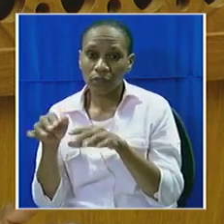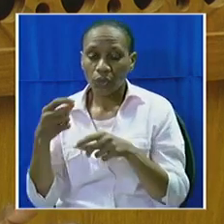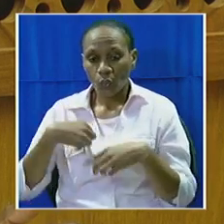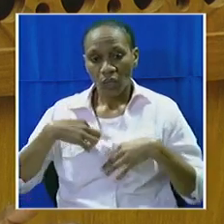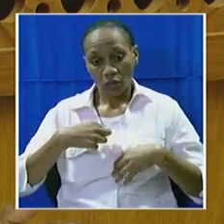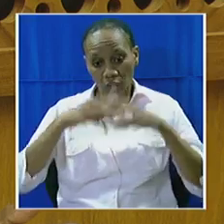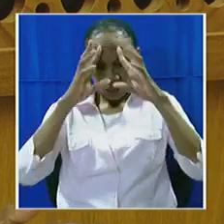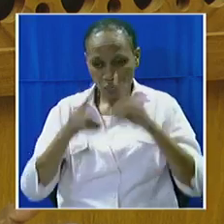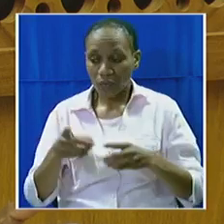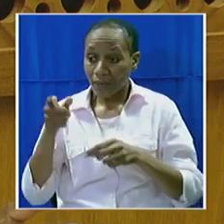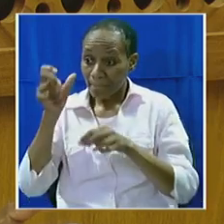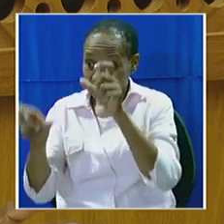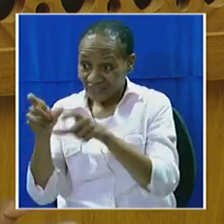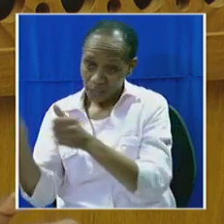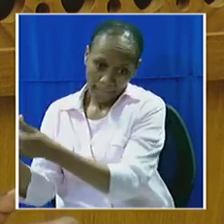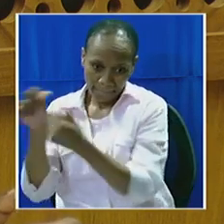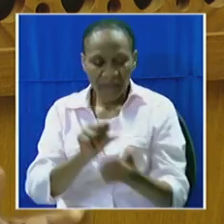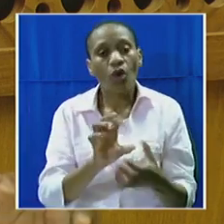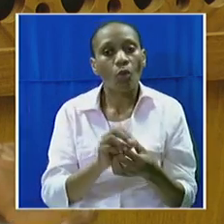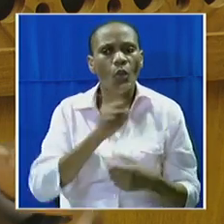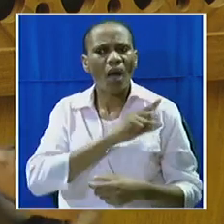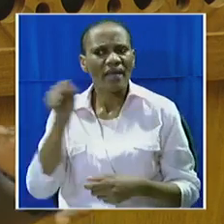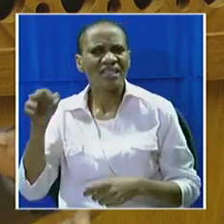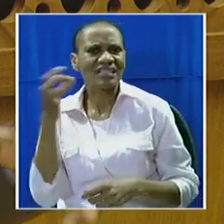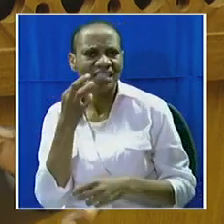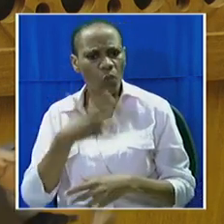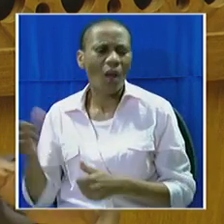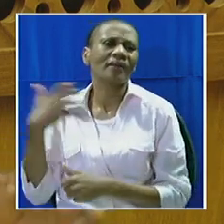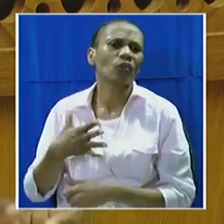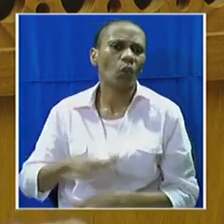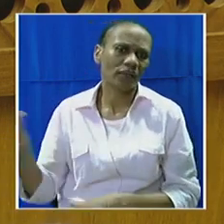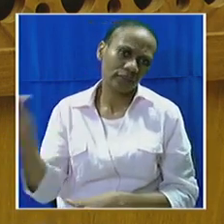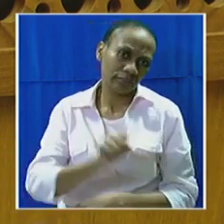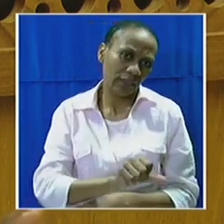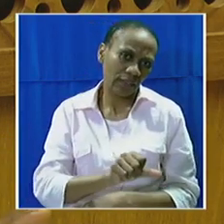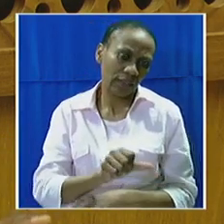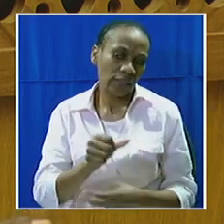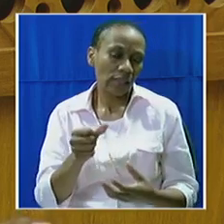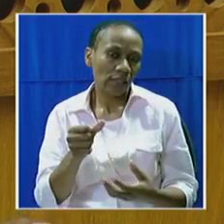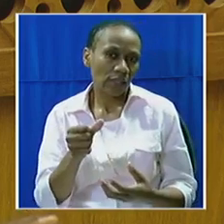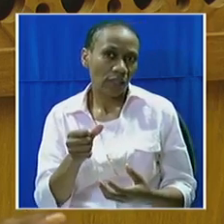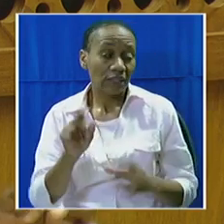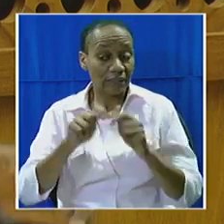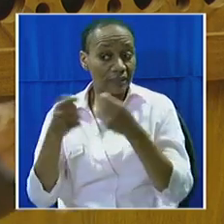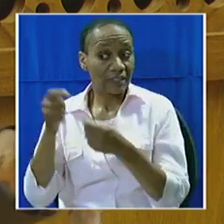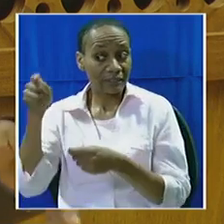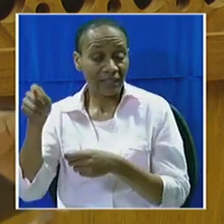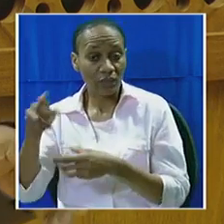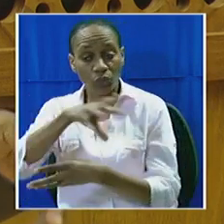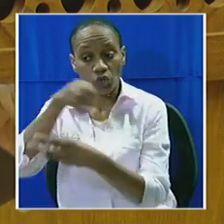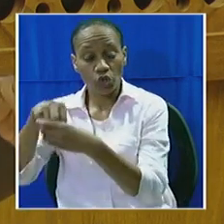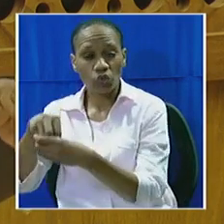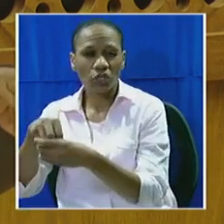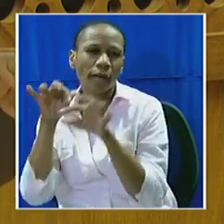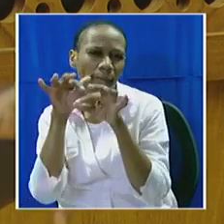decision to get them to come back, mainly because of their request. Included in that team are people